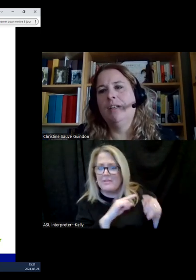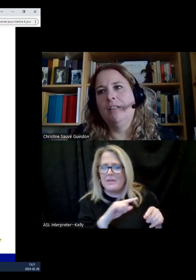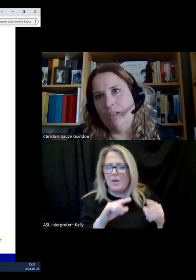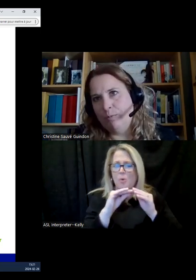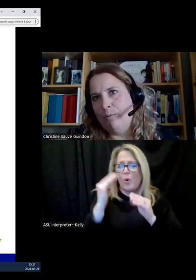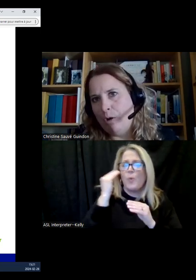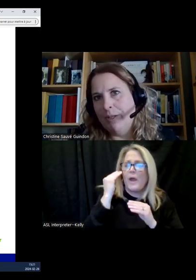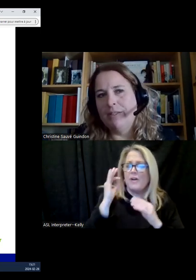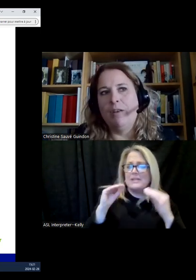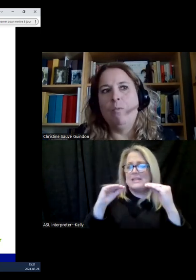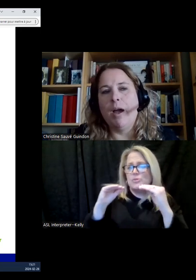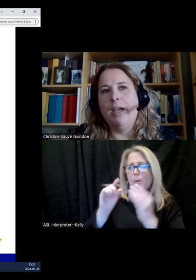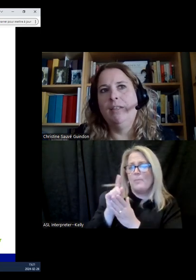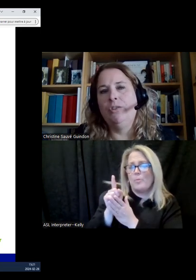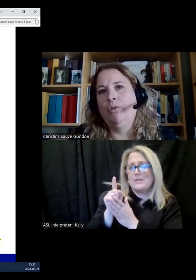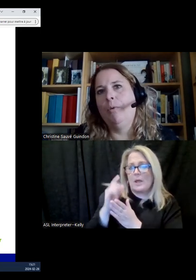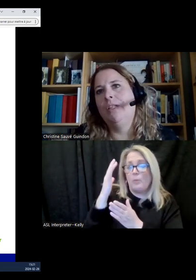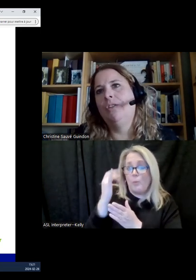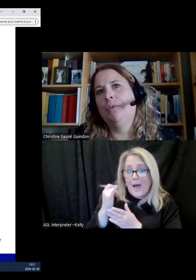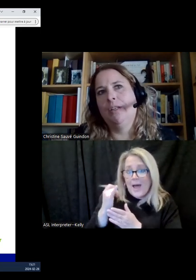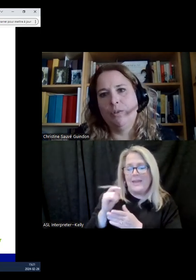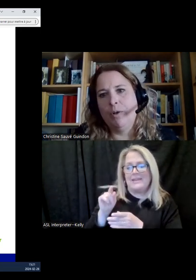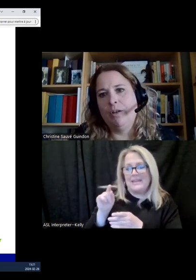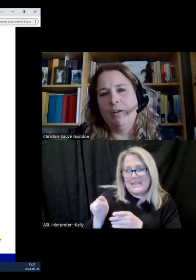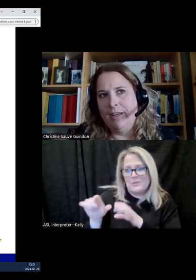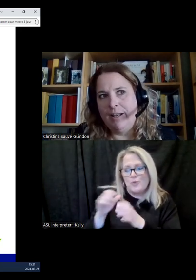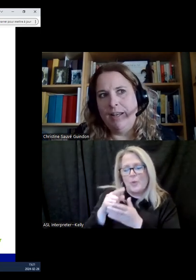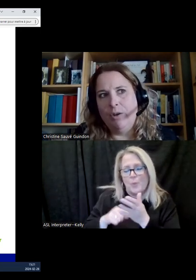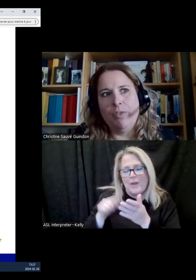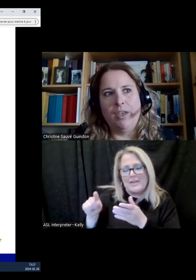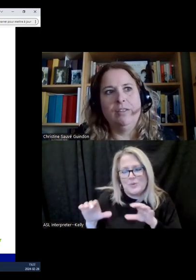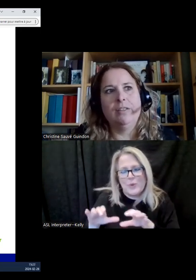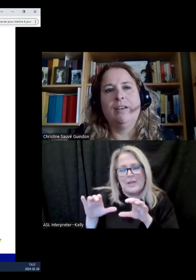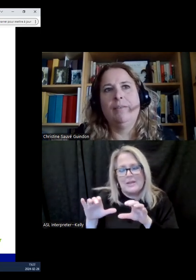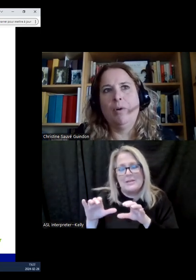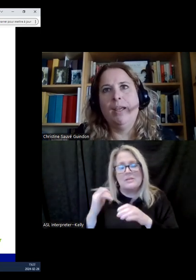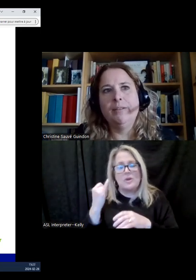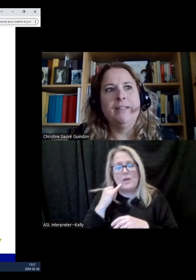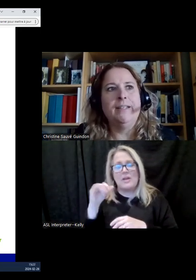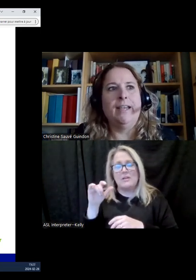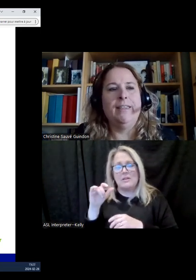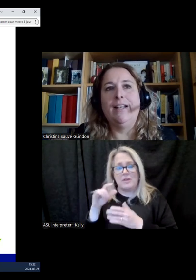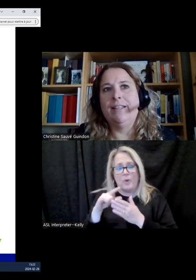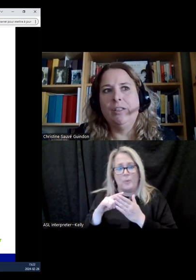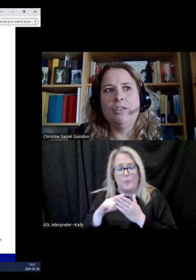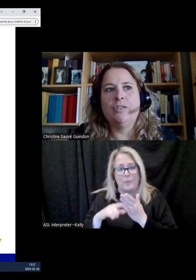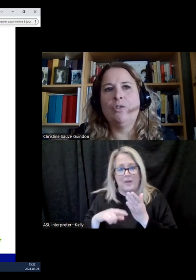these teachable moments and why he's doing what he's doing. So what are Leo things, right? And that touch is so